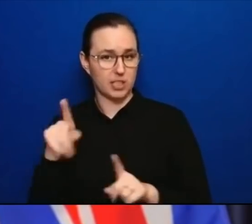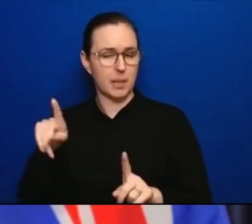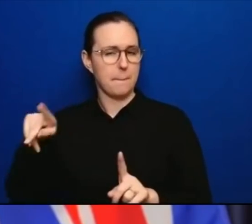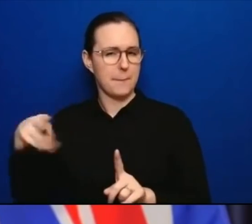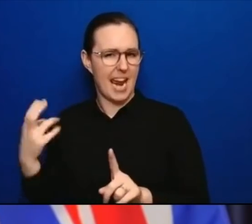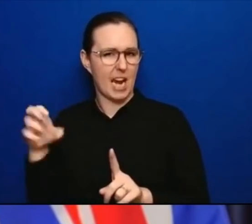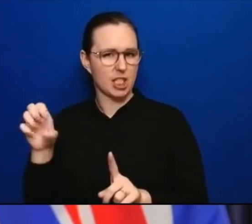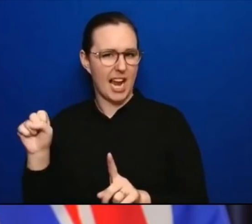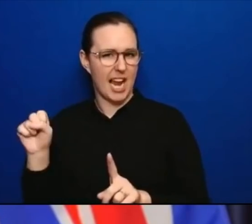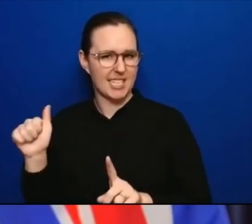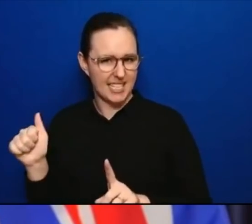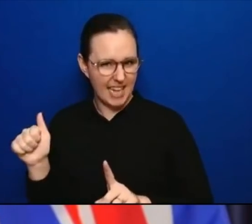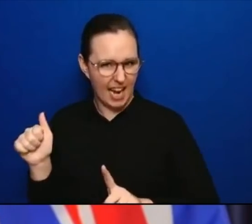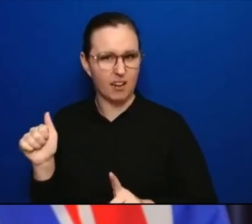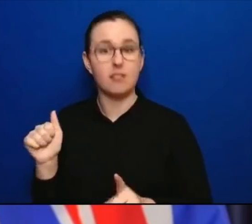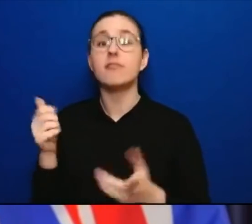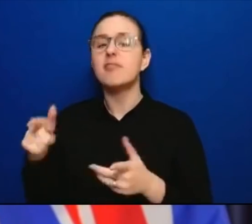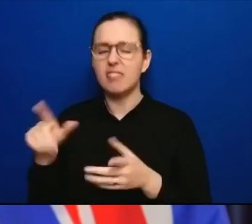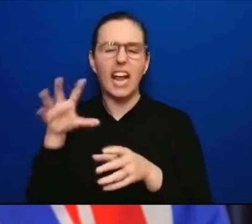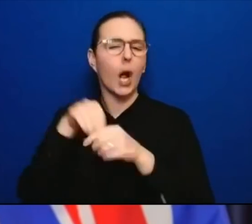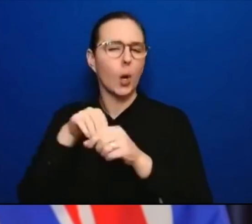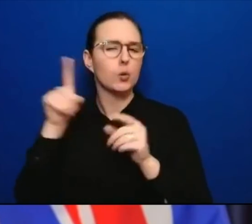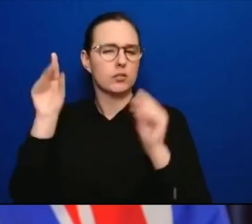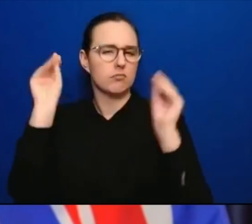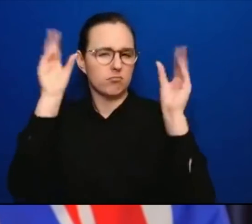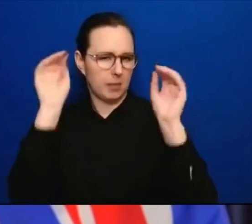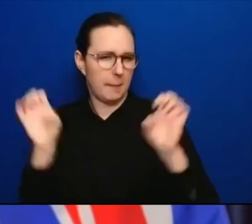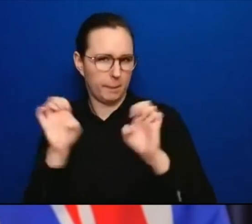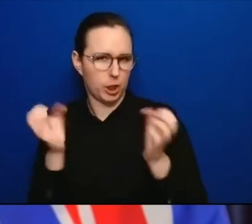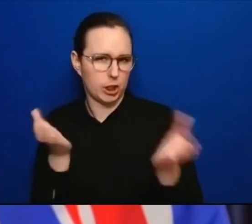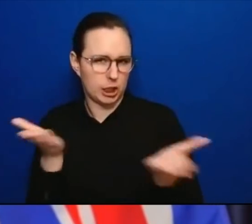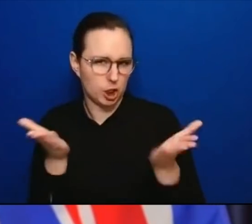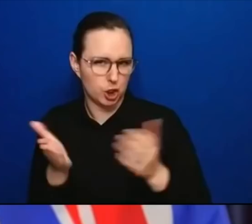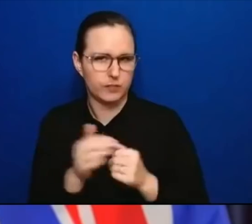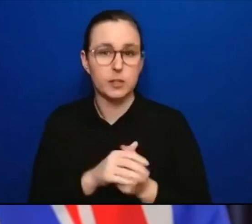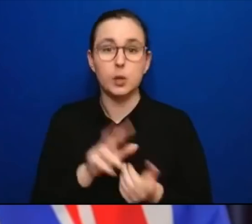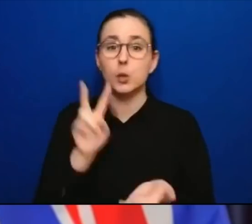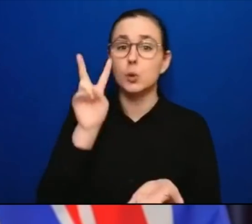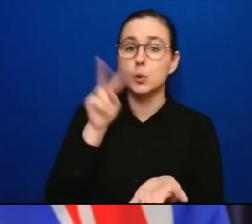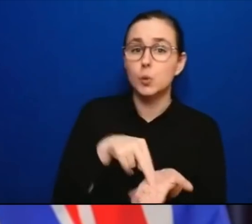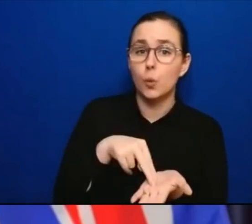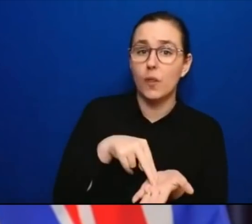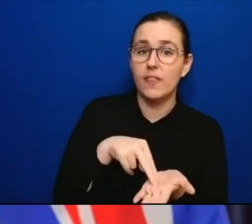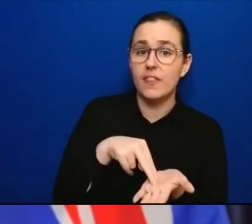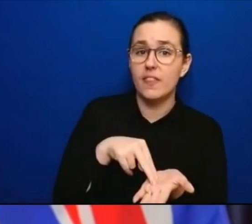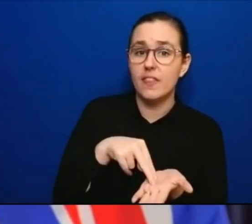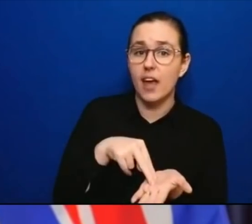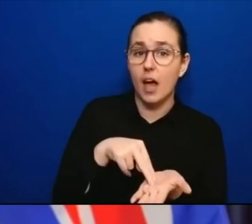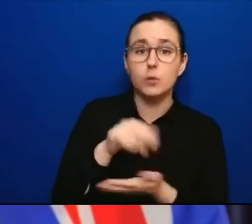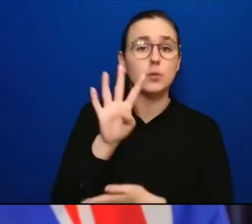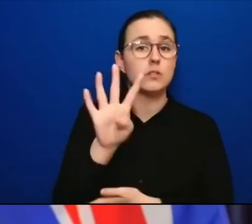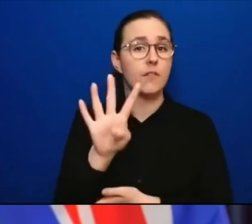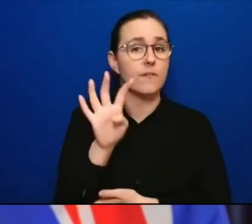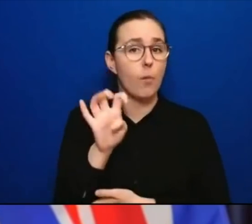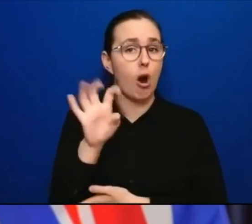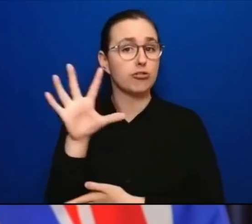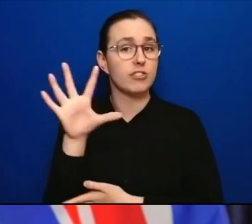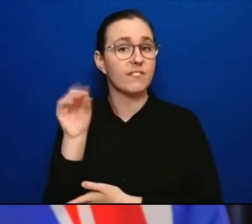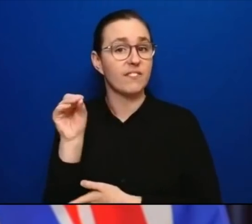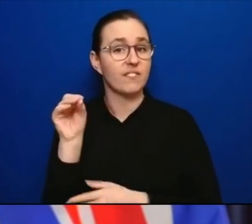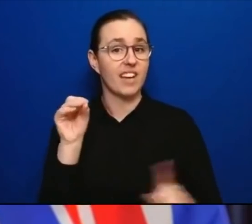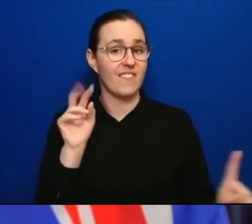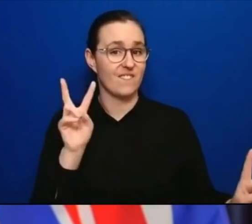1,713 in the Provincial Health Services Authority. That includes BC Emergency Health Services, 2,450 in Vancouver Coastal